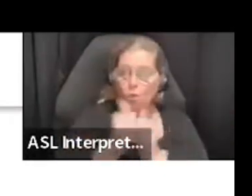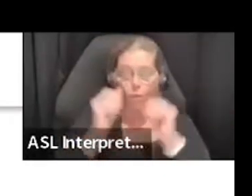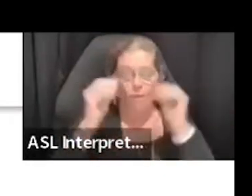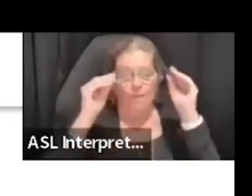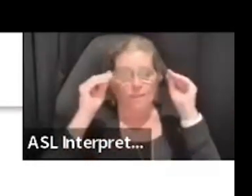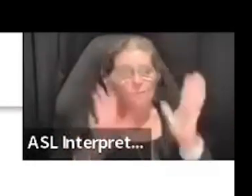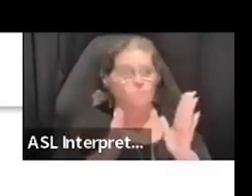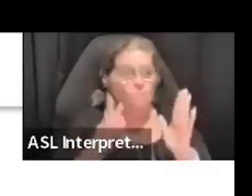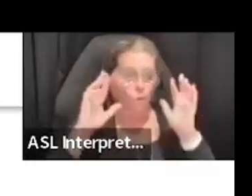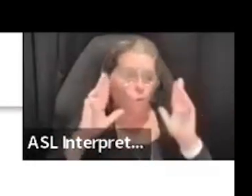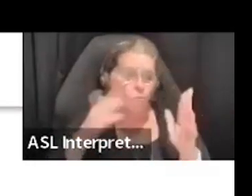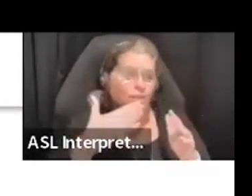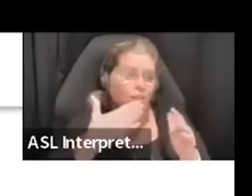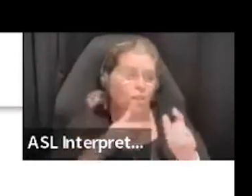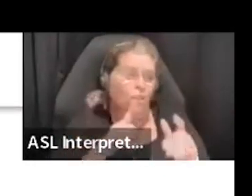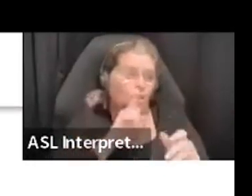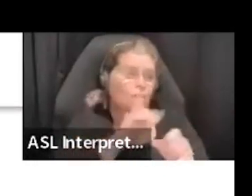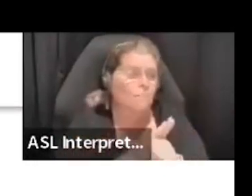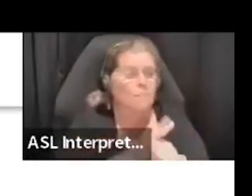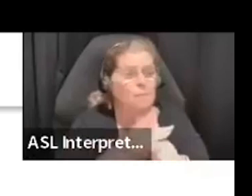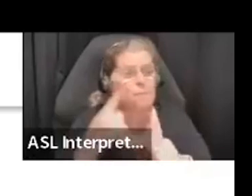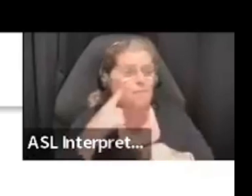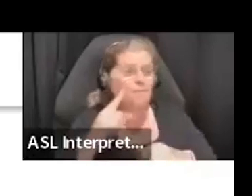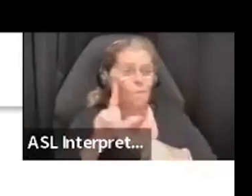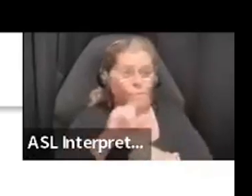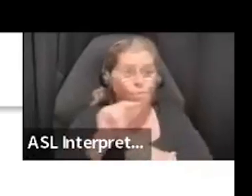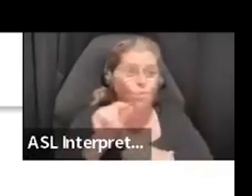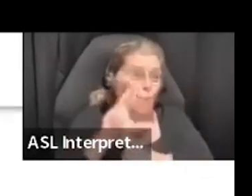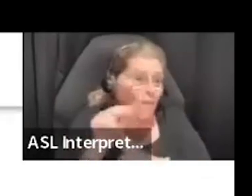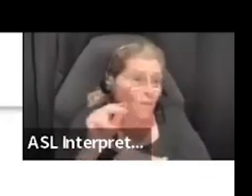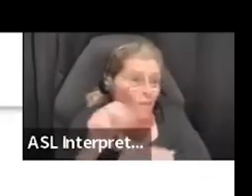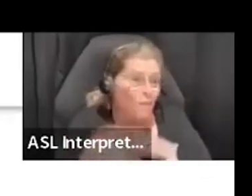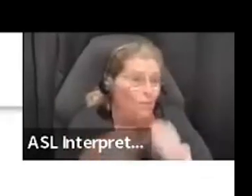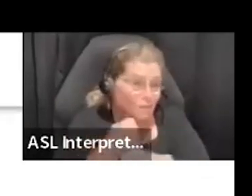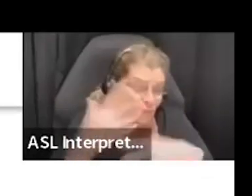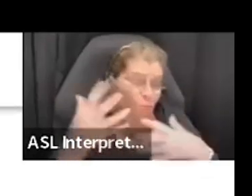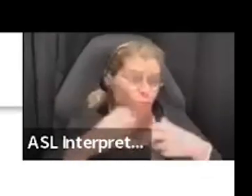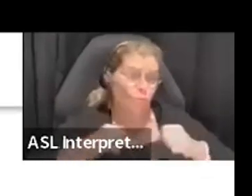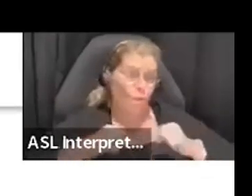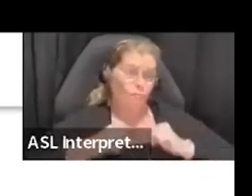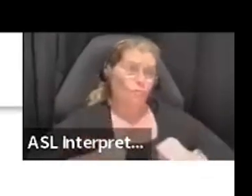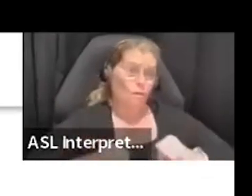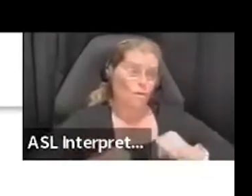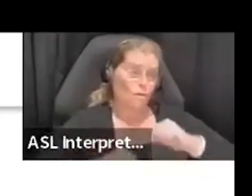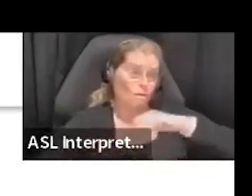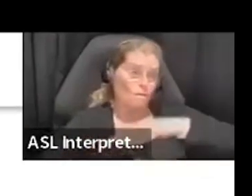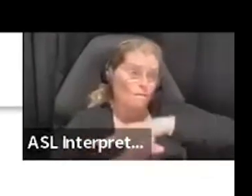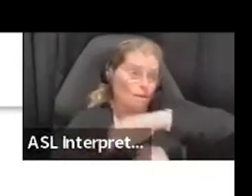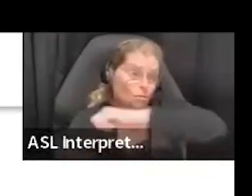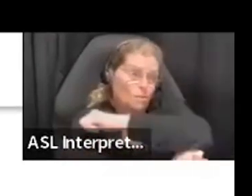for 20 or 30 years, and you really want it to be solid.